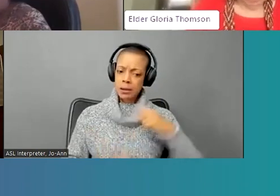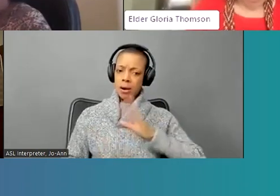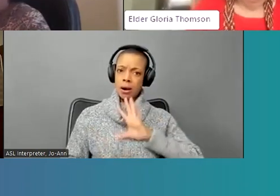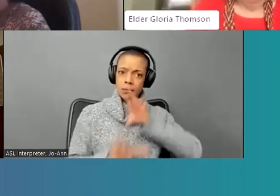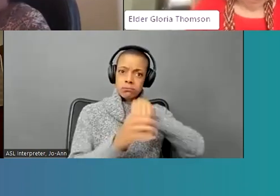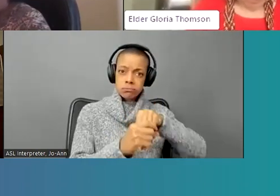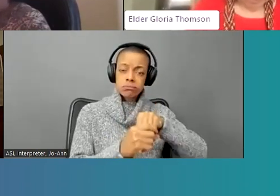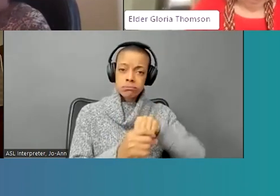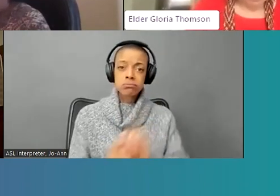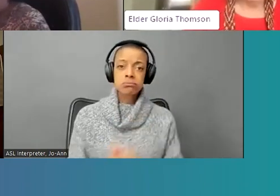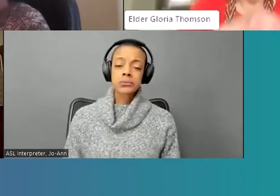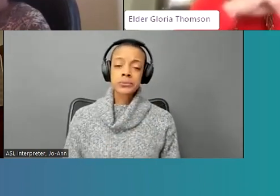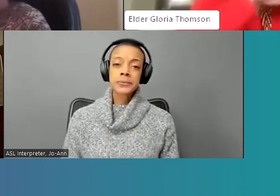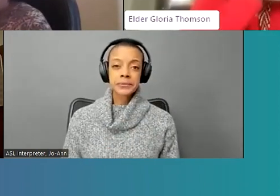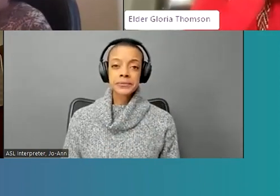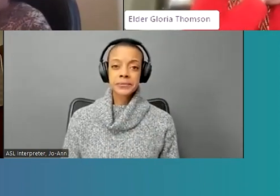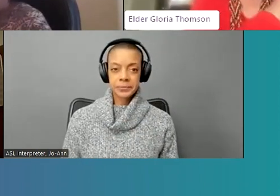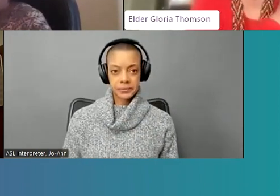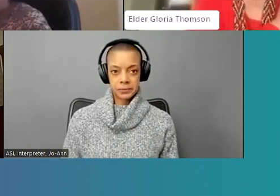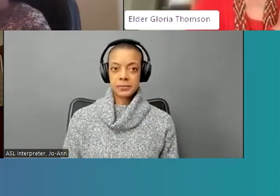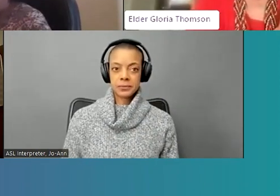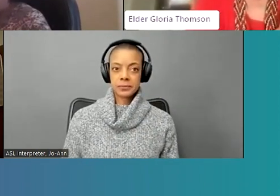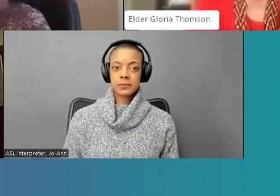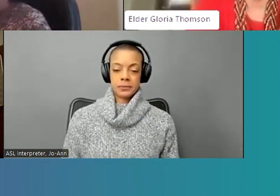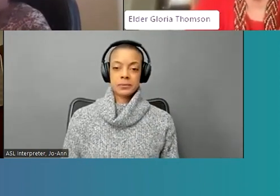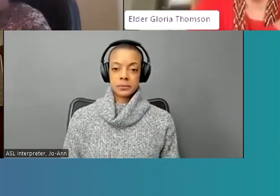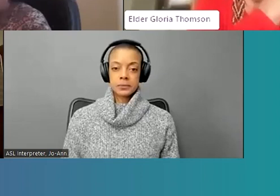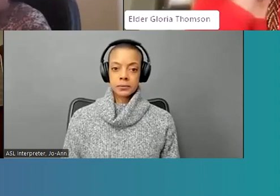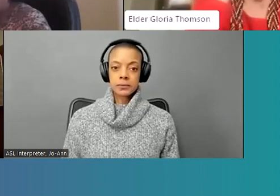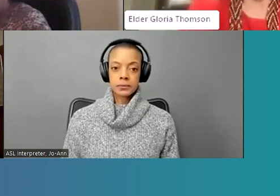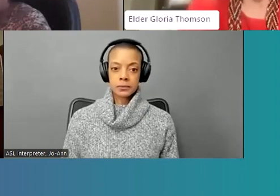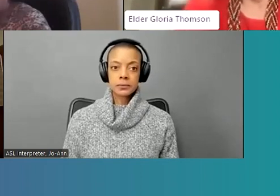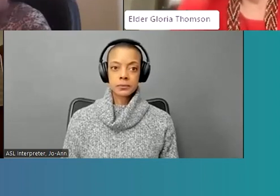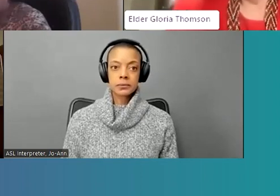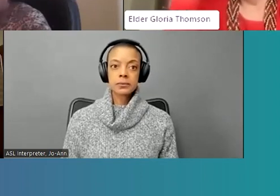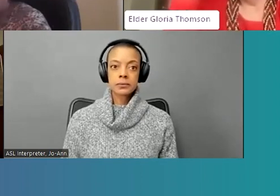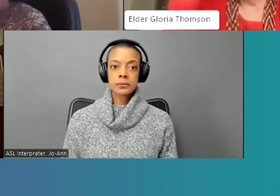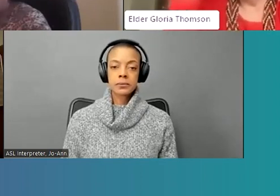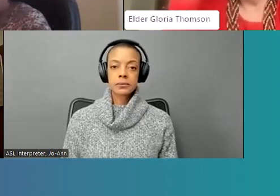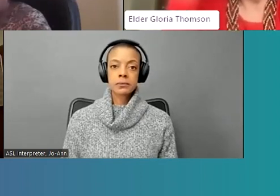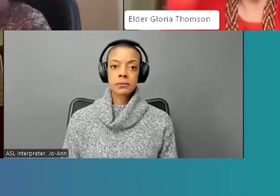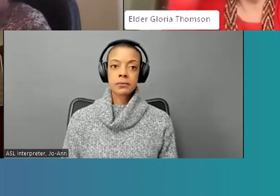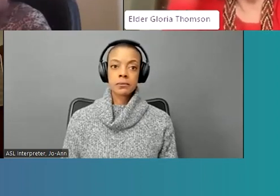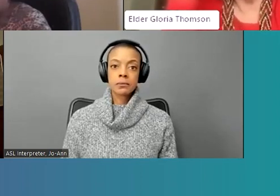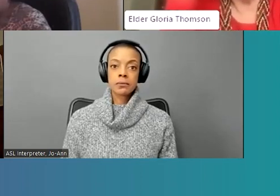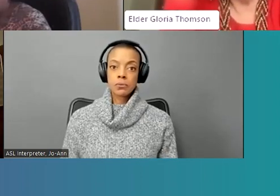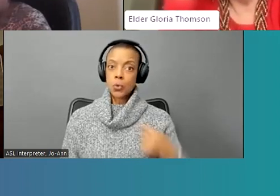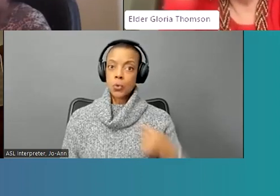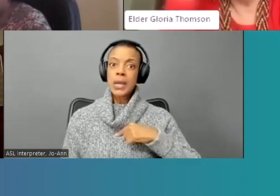you know, offered to help, because that was our way, was to introduce people to what we